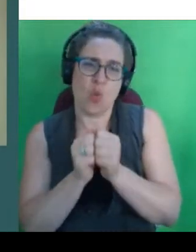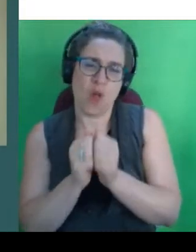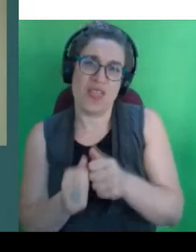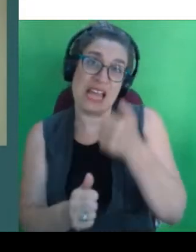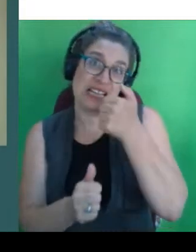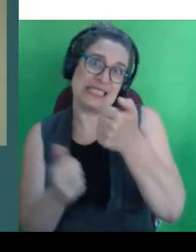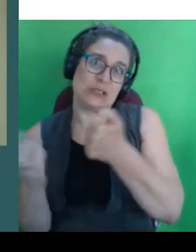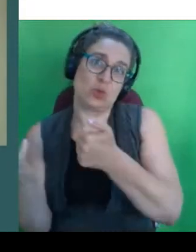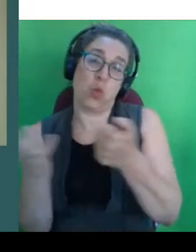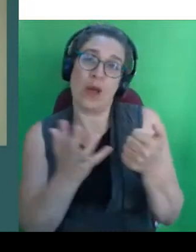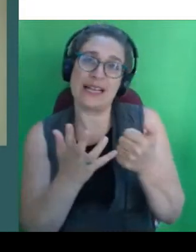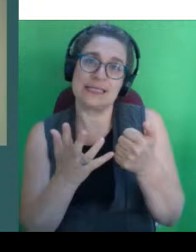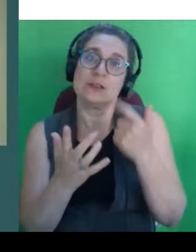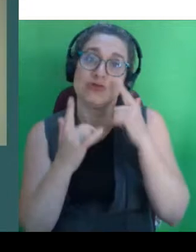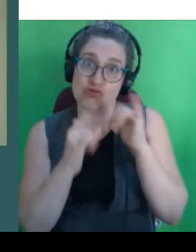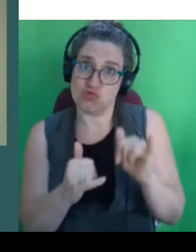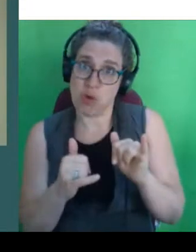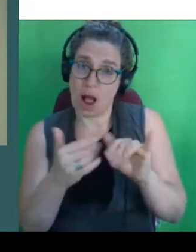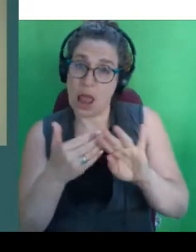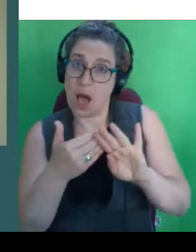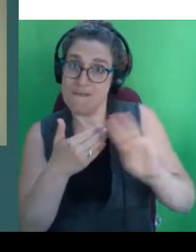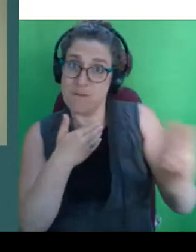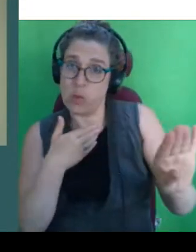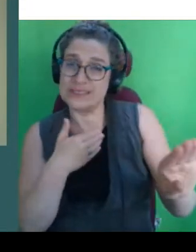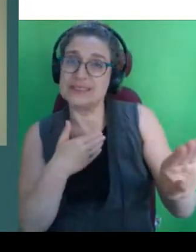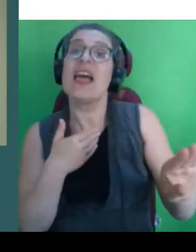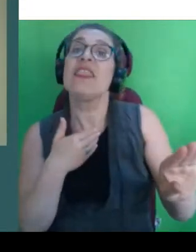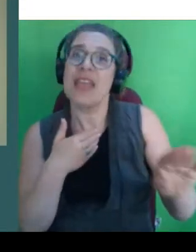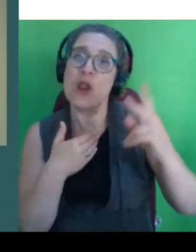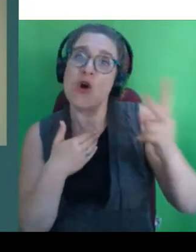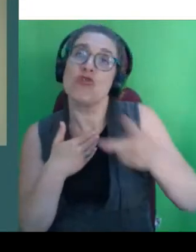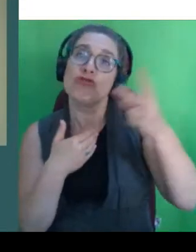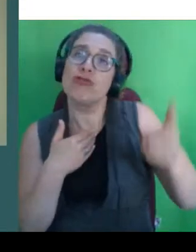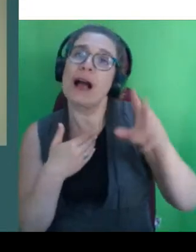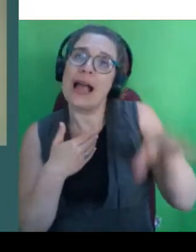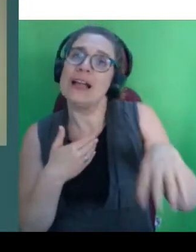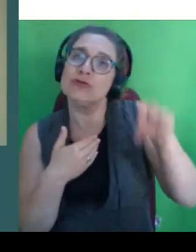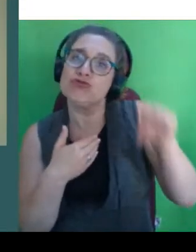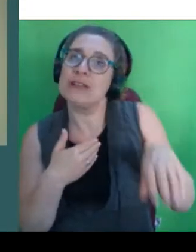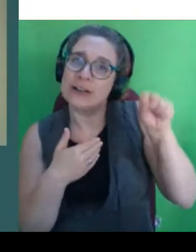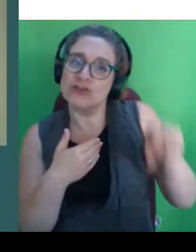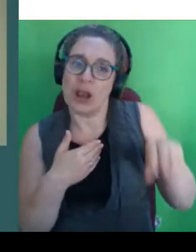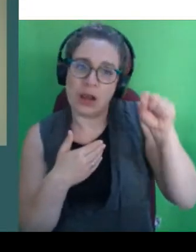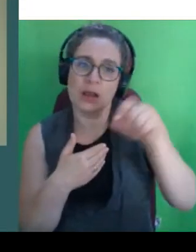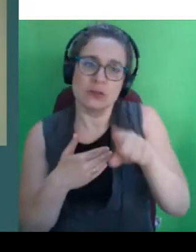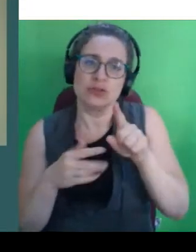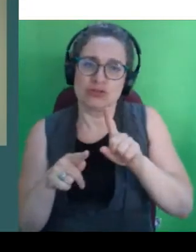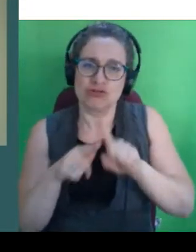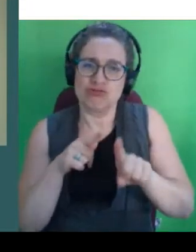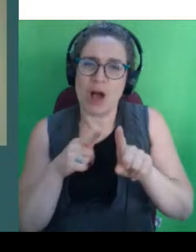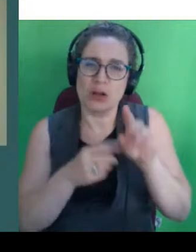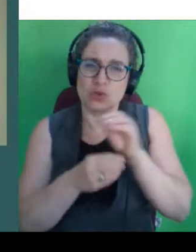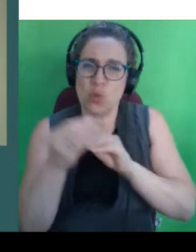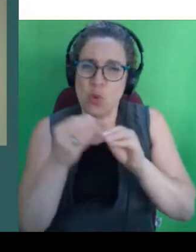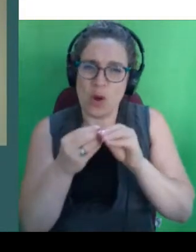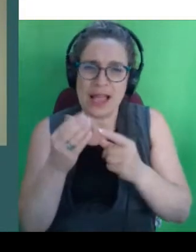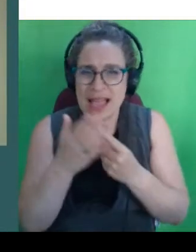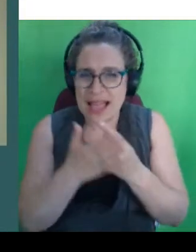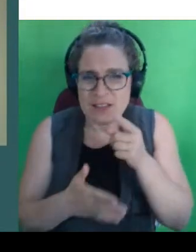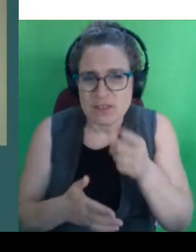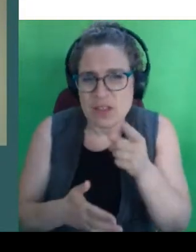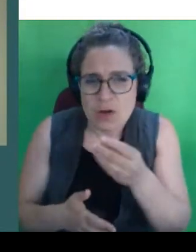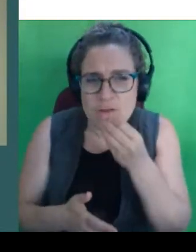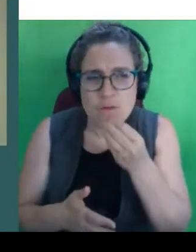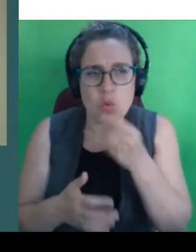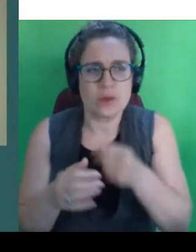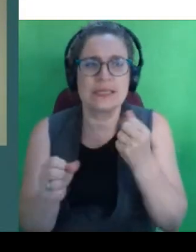reintroduction to try and work out whether the food is causing the eczema or not. But an